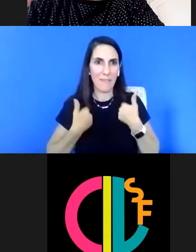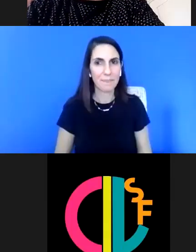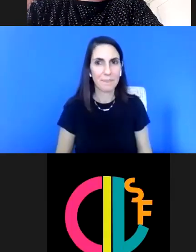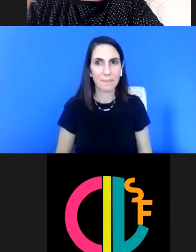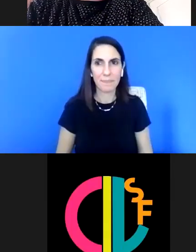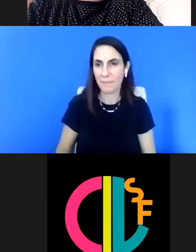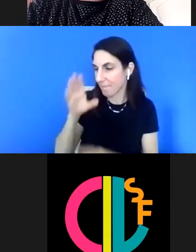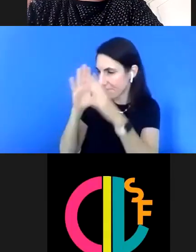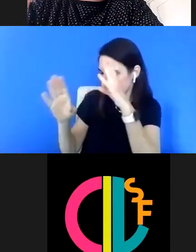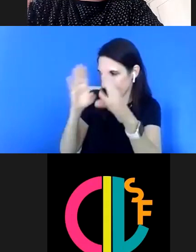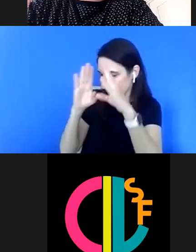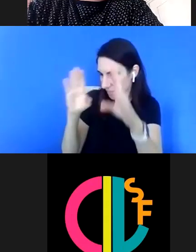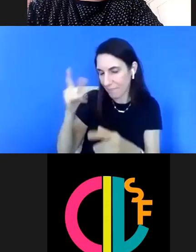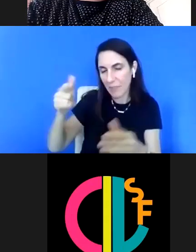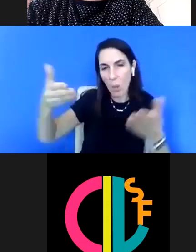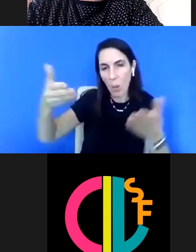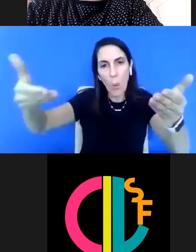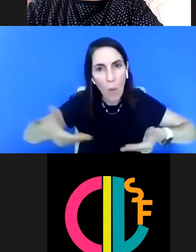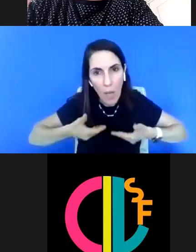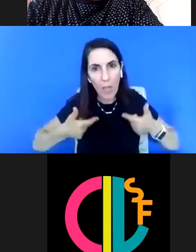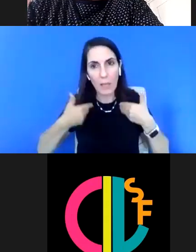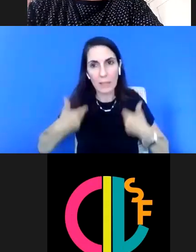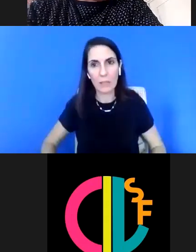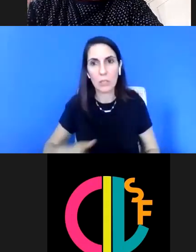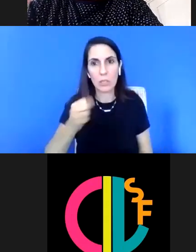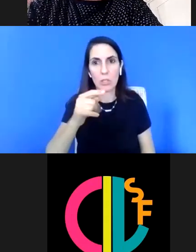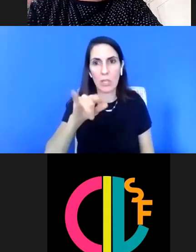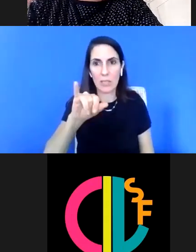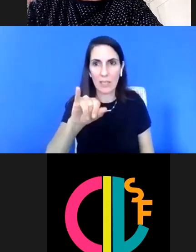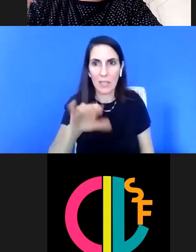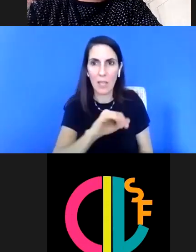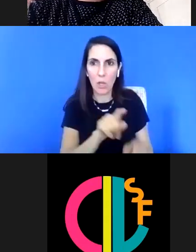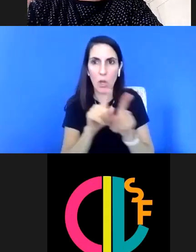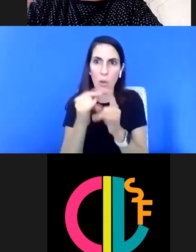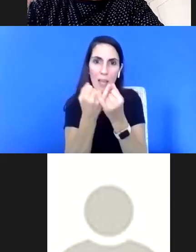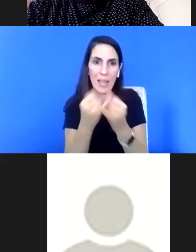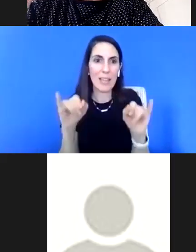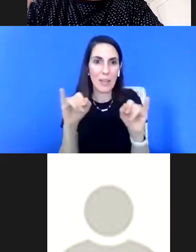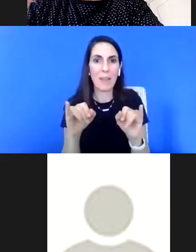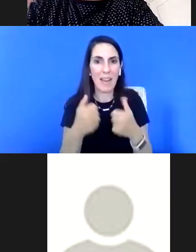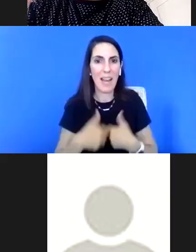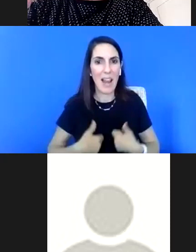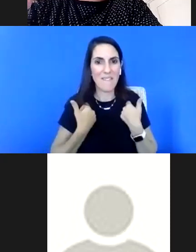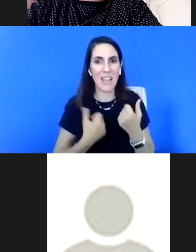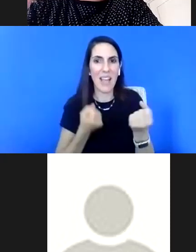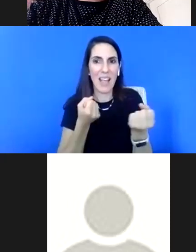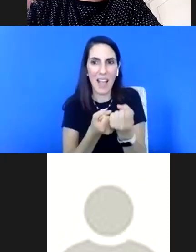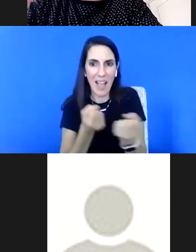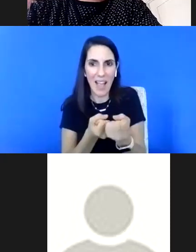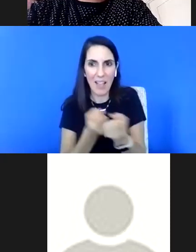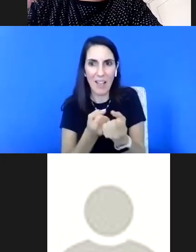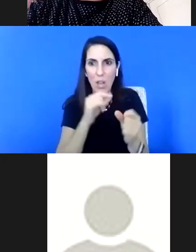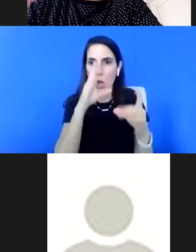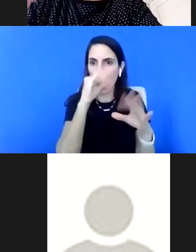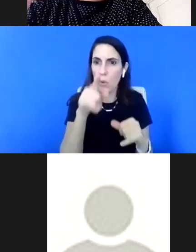Hello, everyone. Welcome. And I'm Shanti. I'm also an independent living advocate. So I hope you